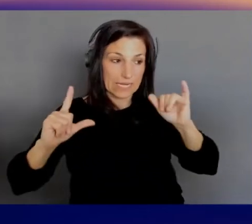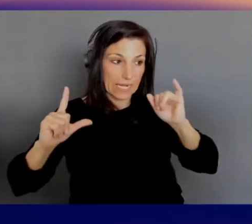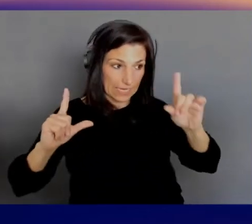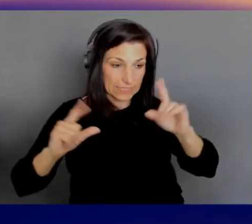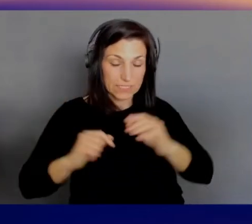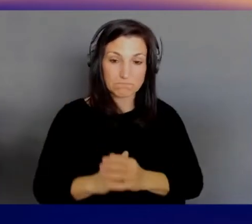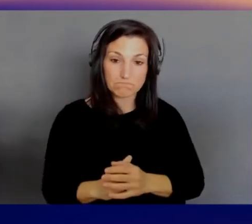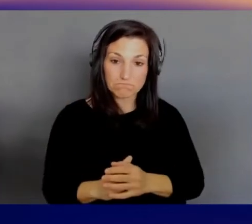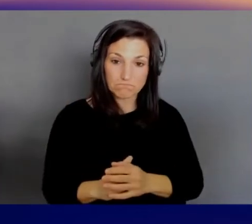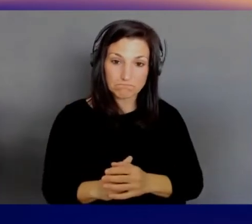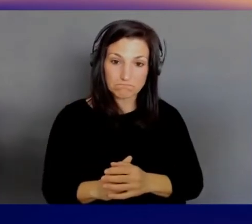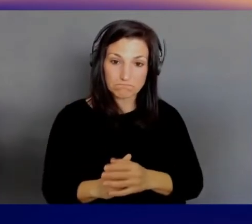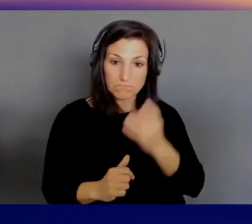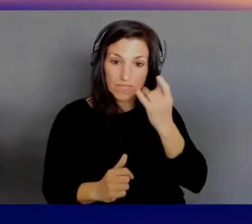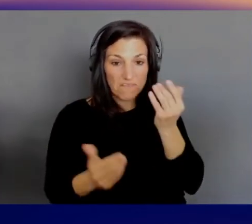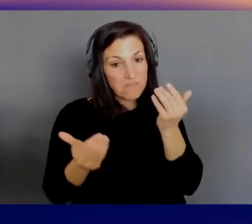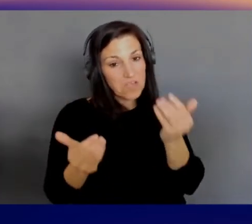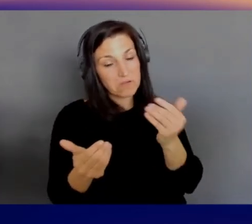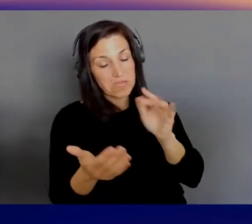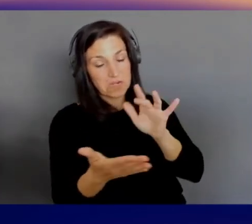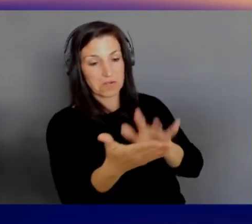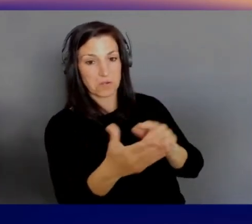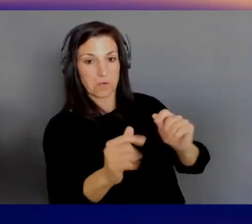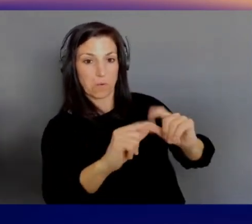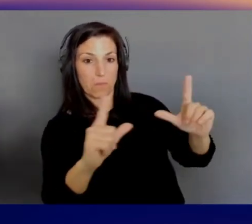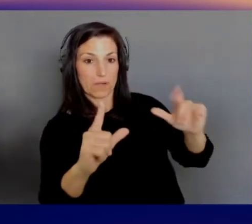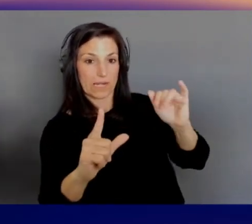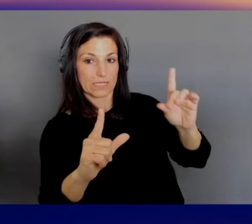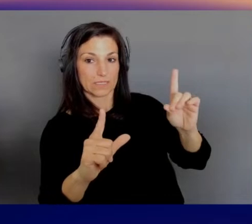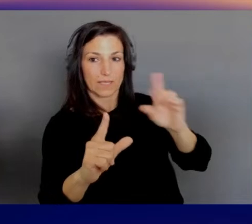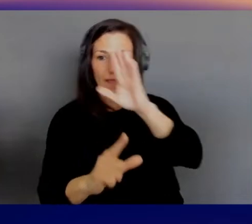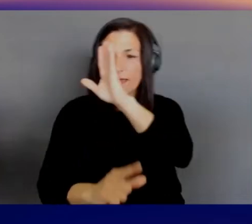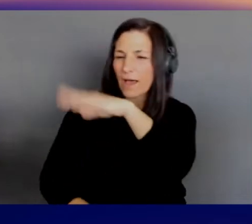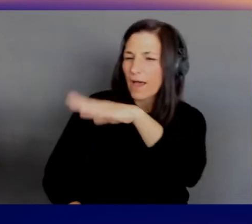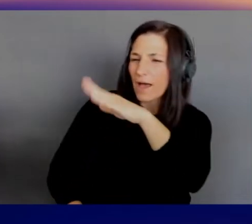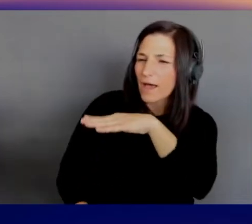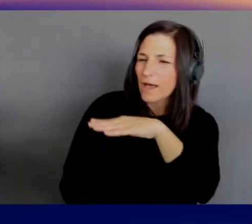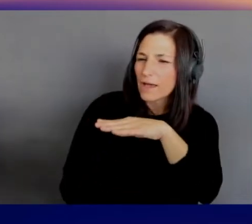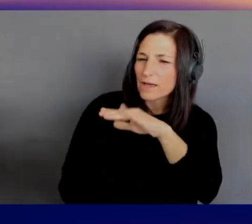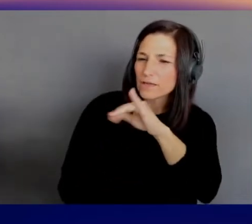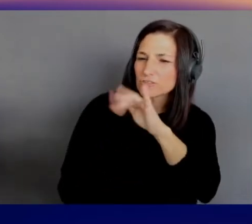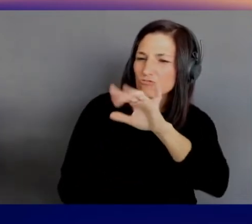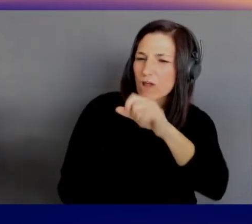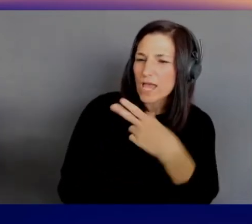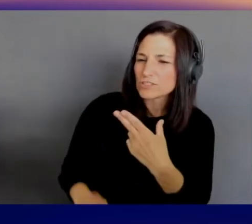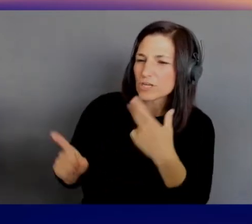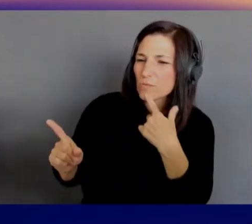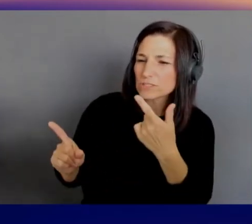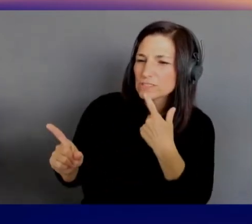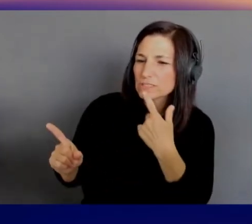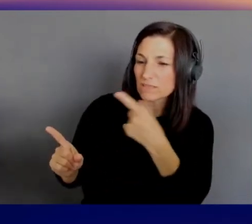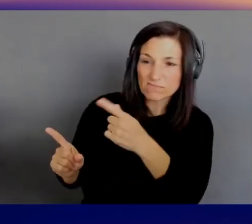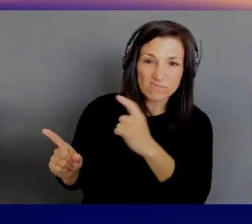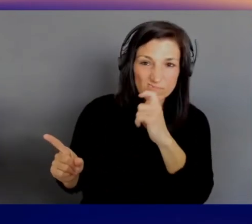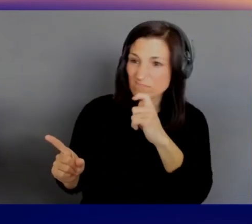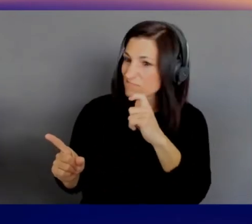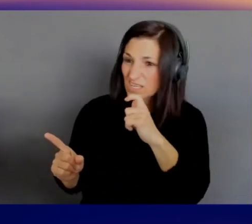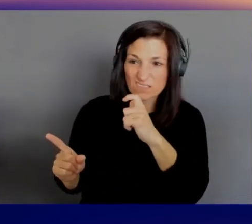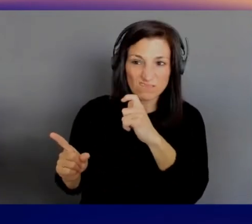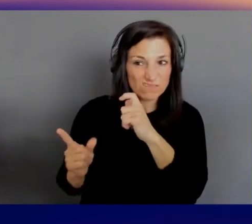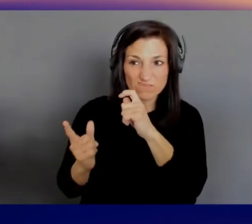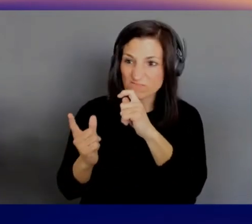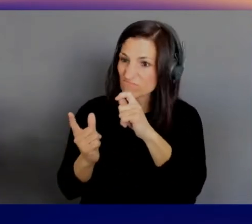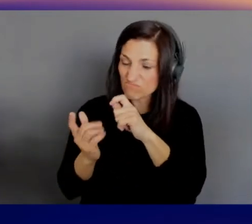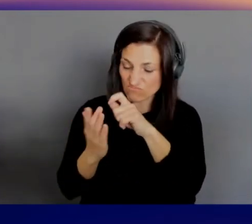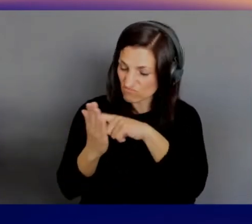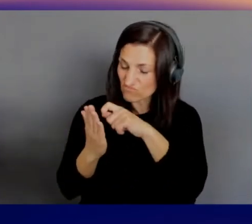my IDE. Jirash, I just wanted to point out too here, you didn't write any code. Yeah. You I didn't wrote write no any code